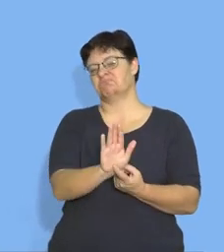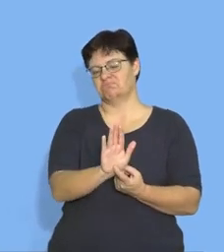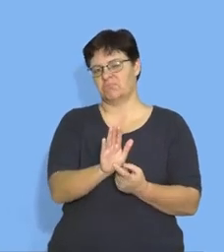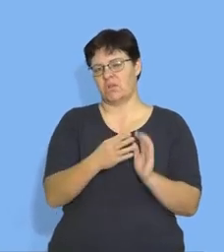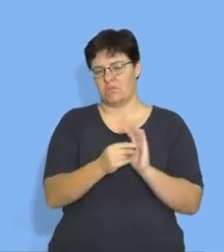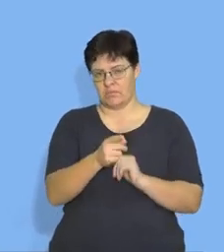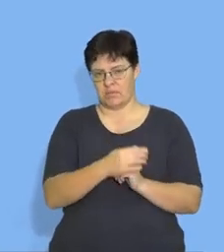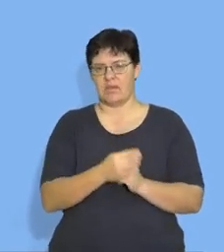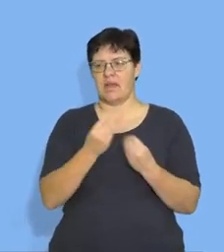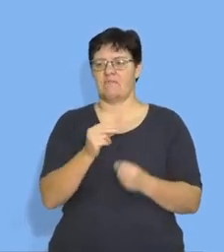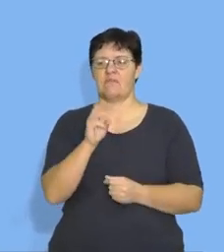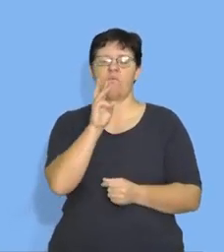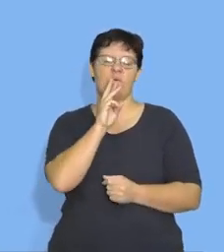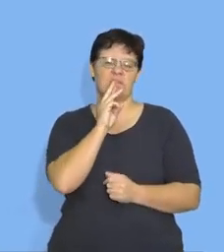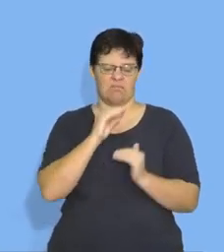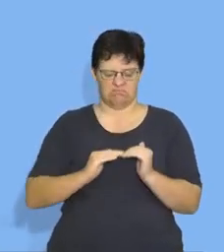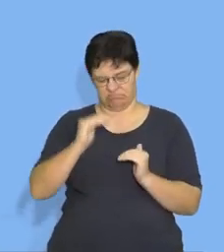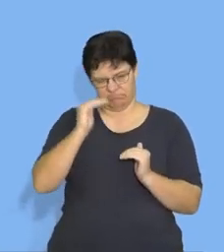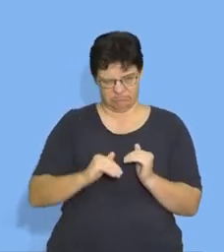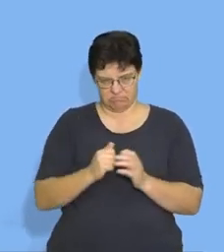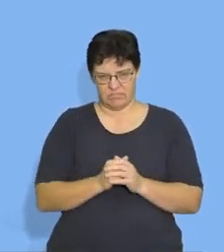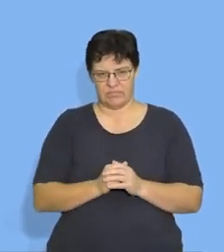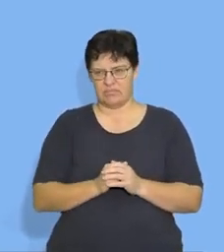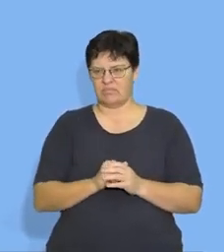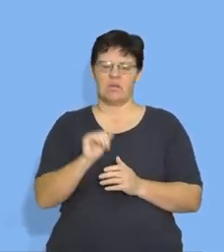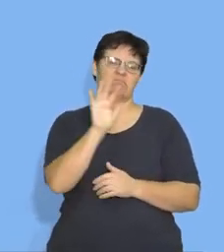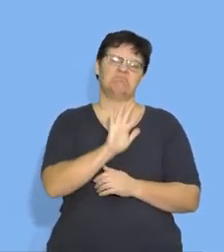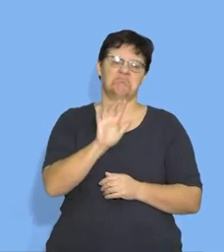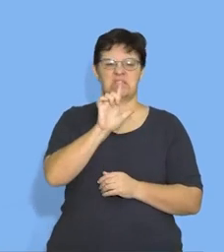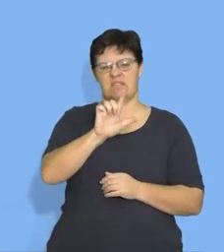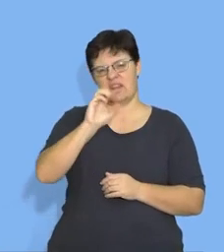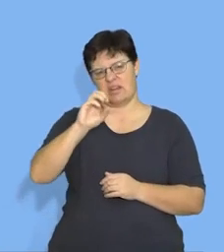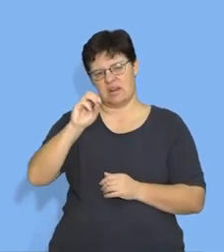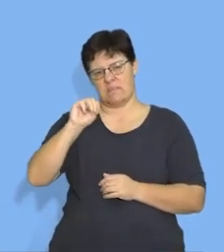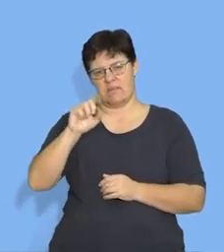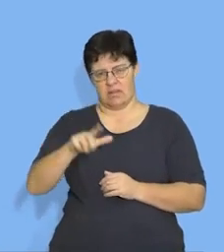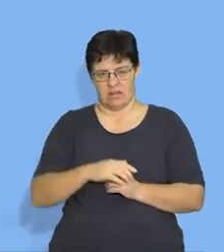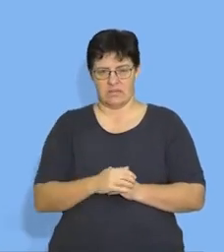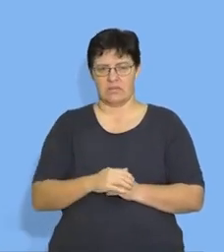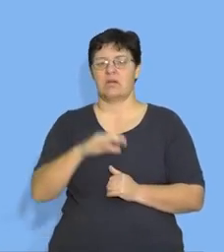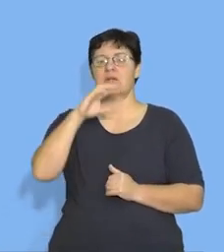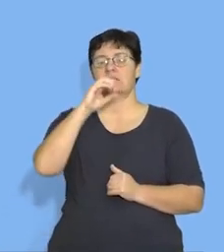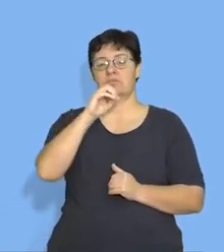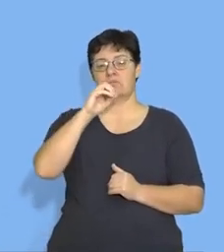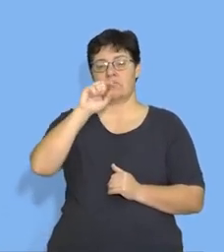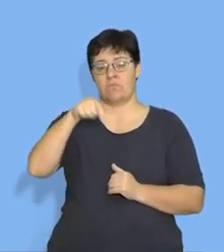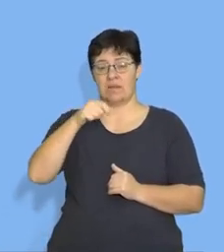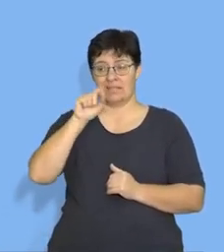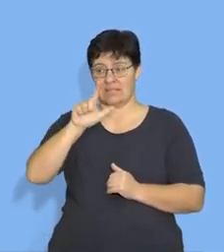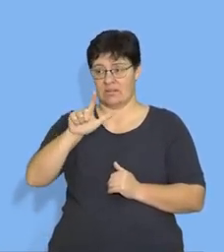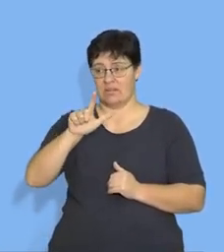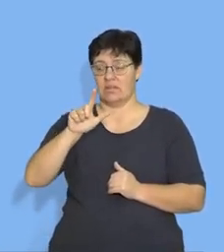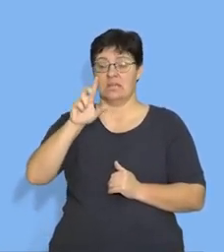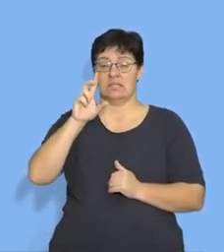water, whatever volume of water. This is like 700 milliliters, which is 0.7 cubic decimeter. Okay, so if